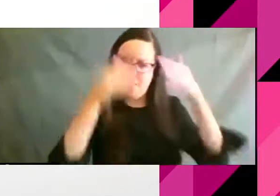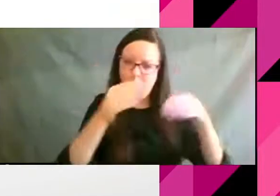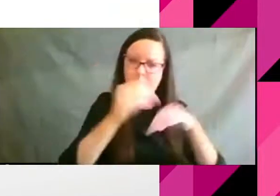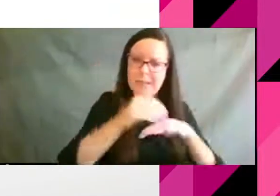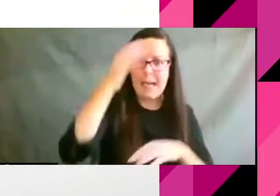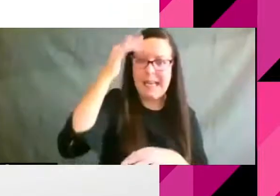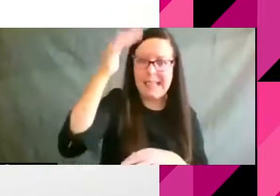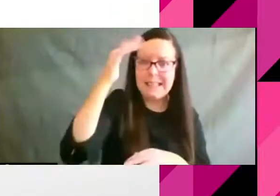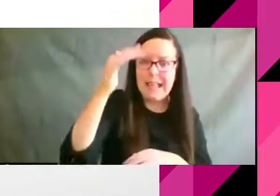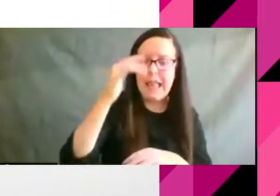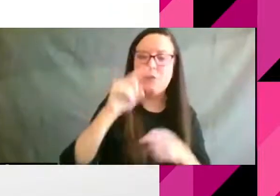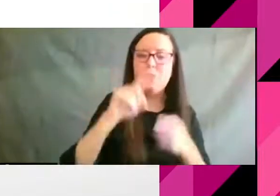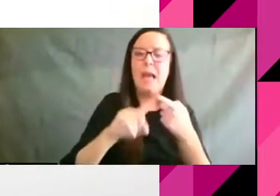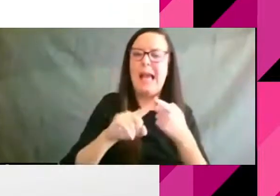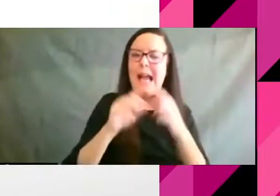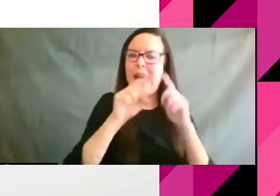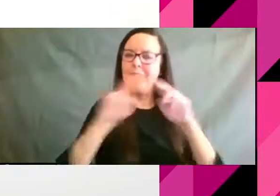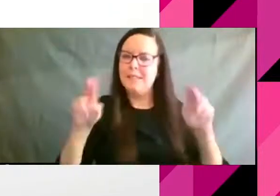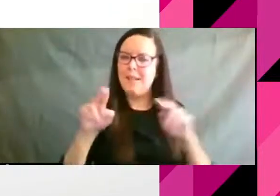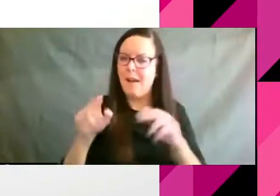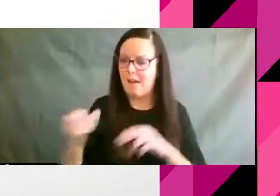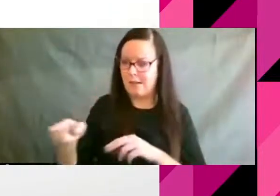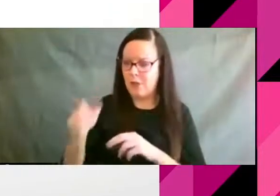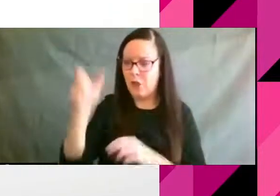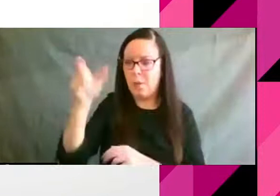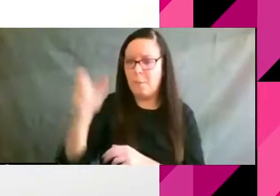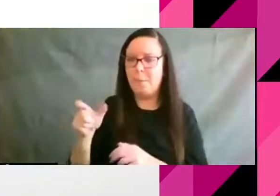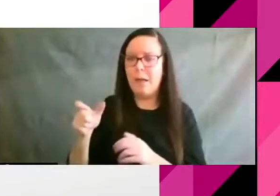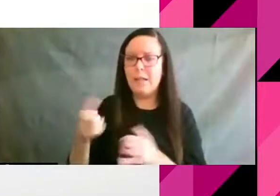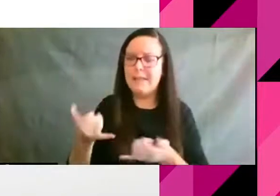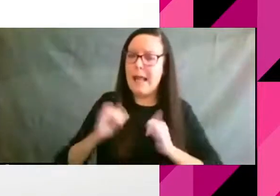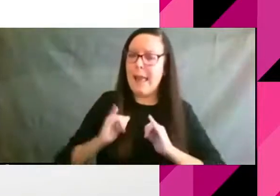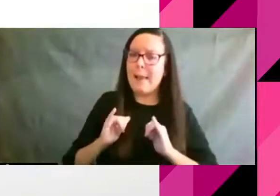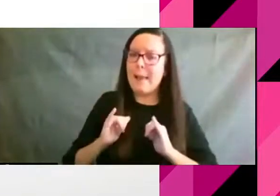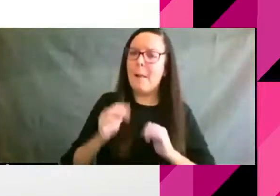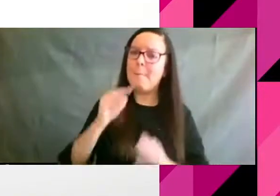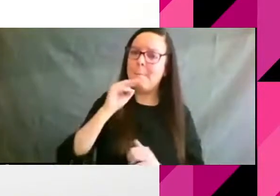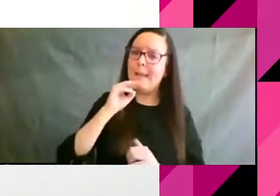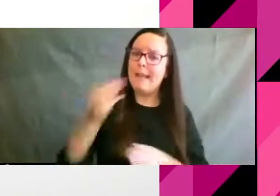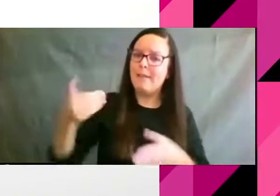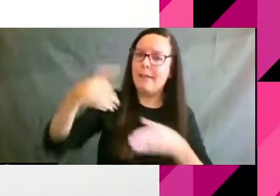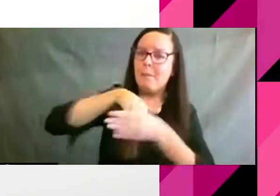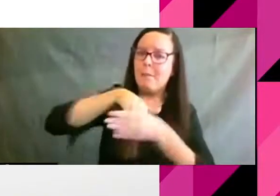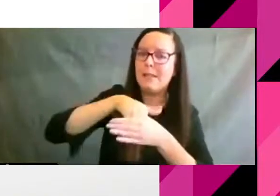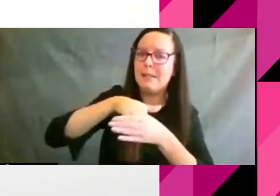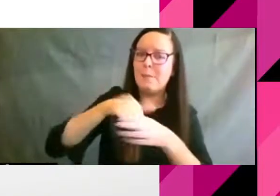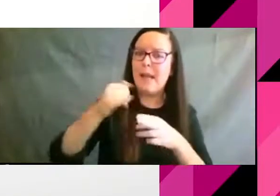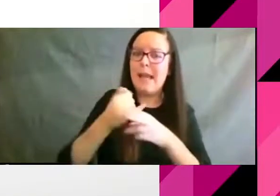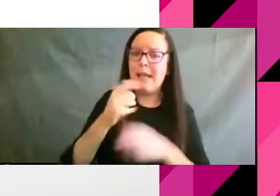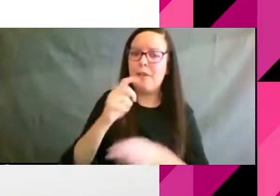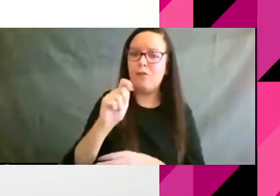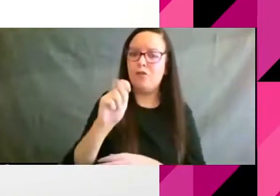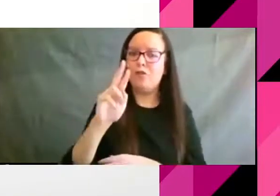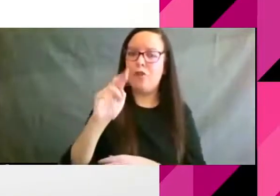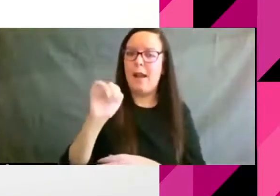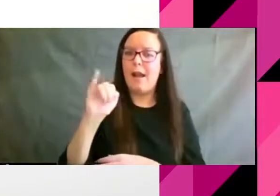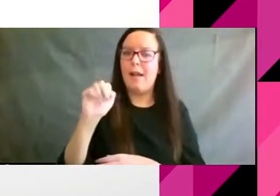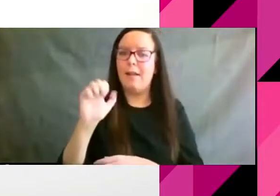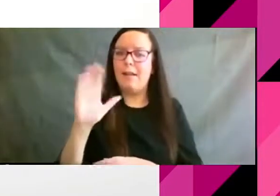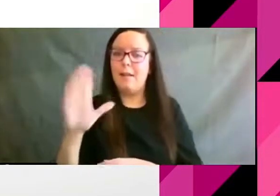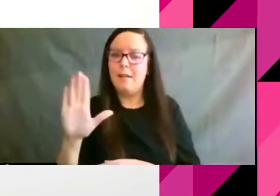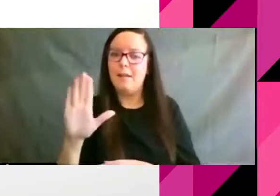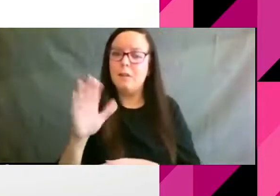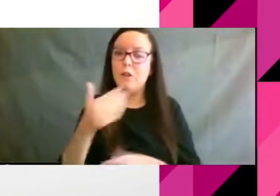whether or not a person is able to meaningfully participate in a trial. To sum up, the principles are a good